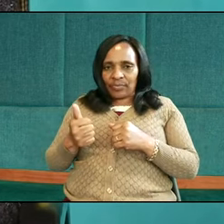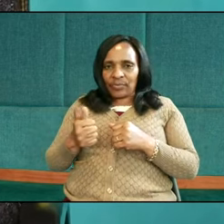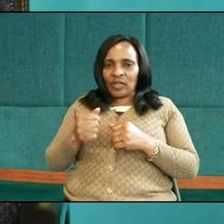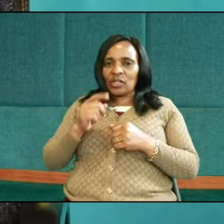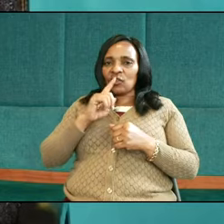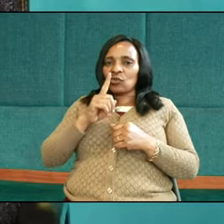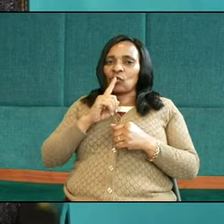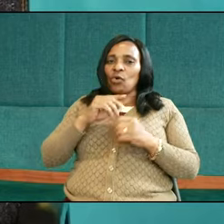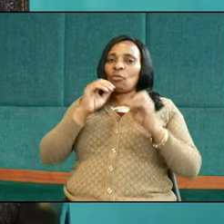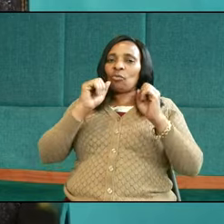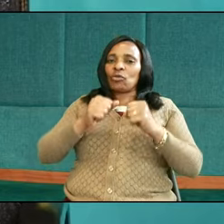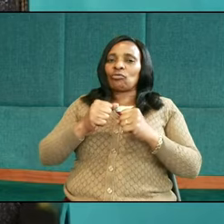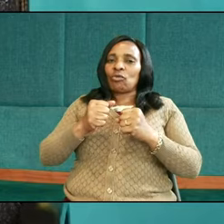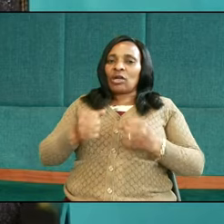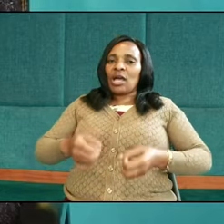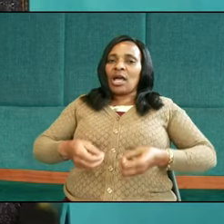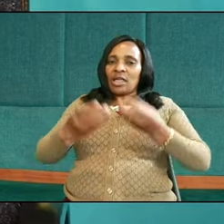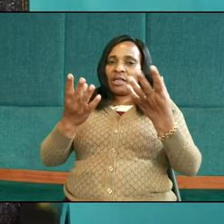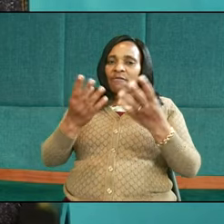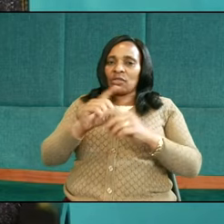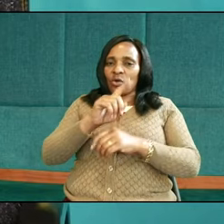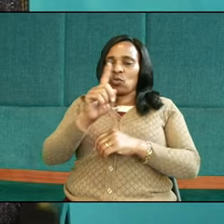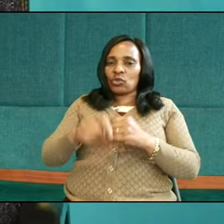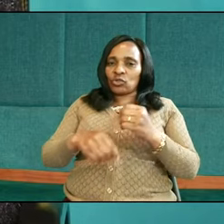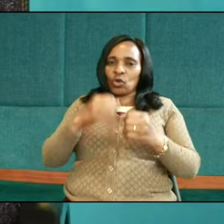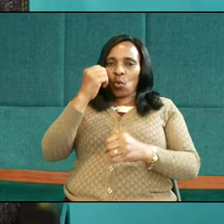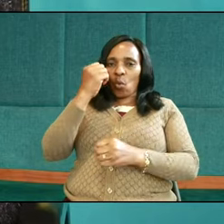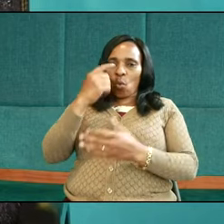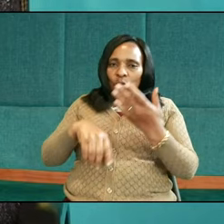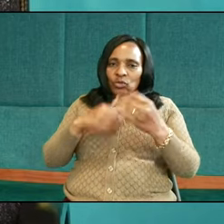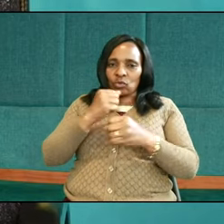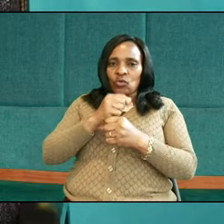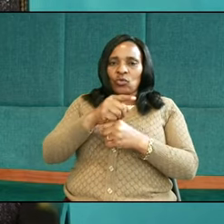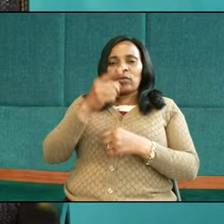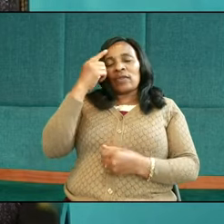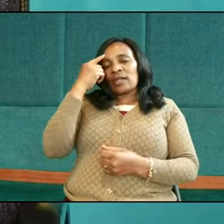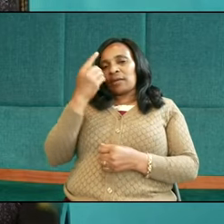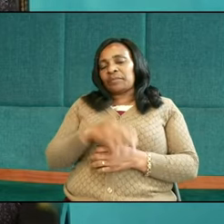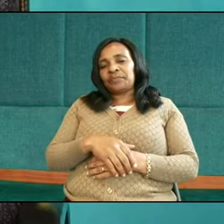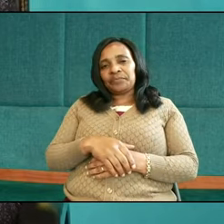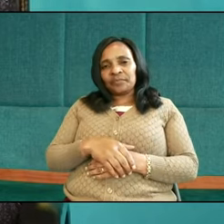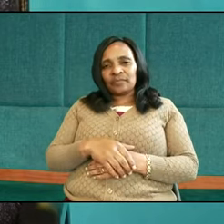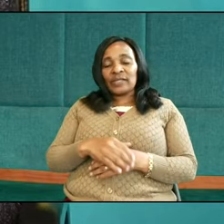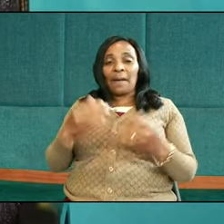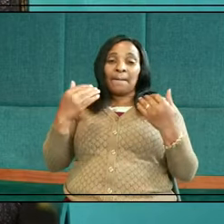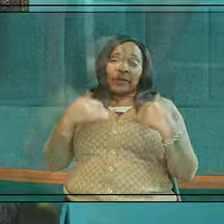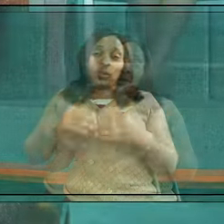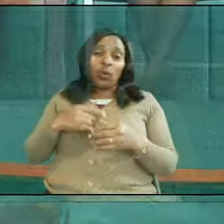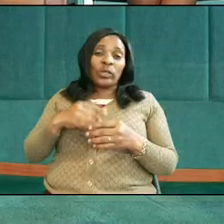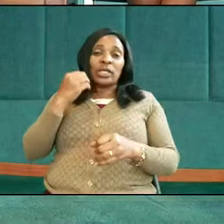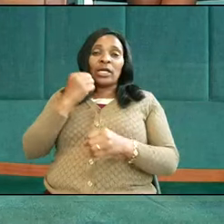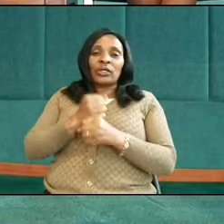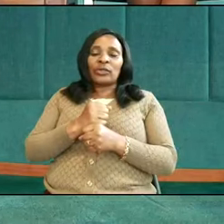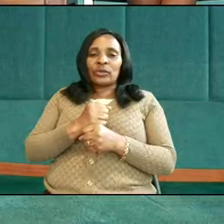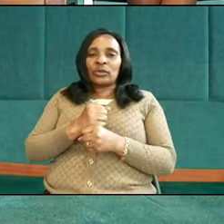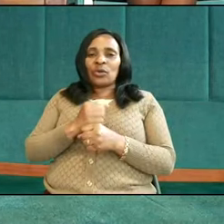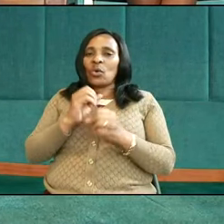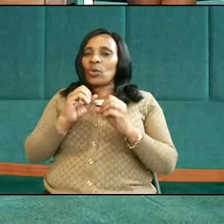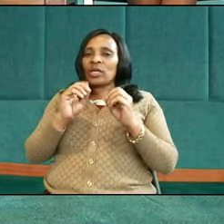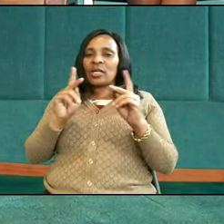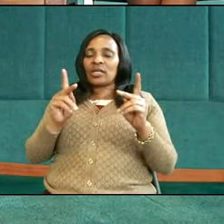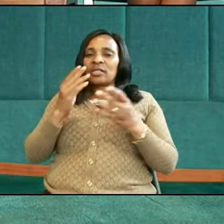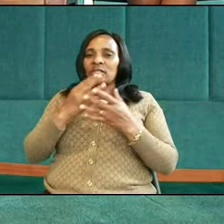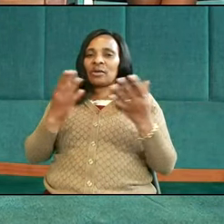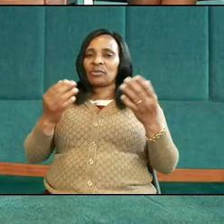I'd pose the question to my panel. What do you think? Right, so, personally, what I do, okay,